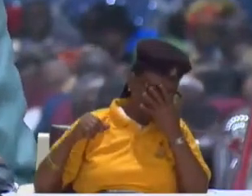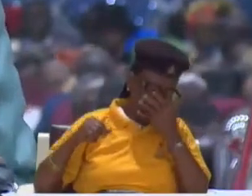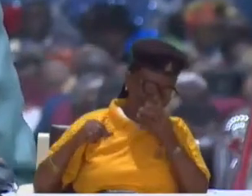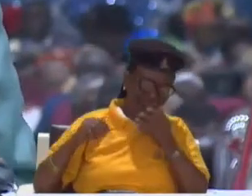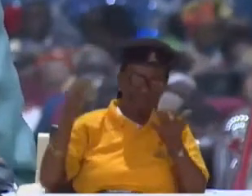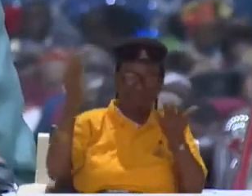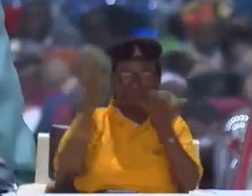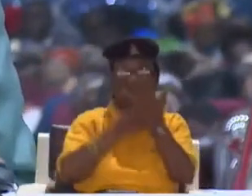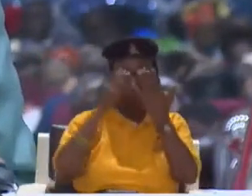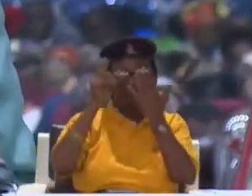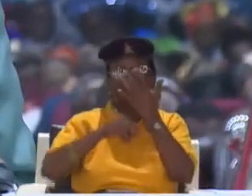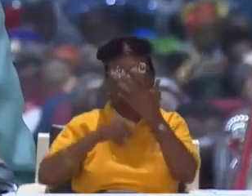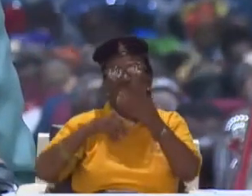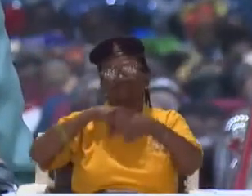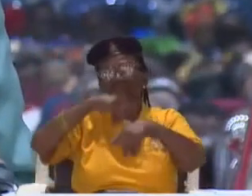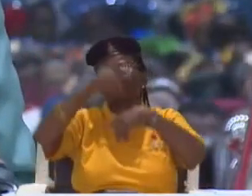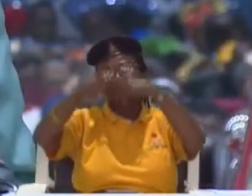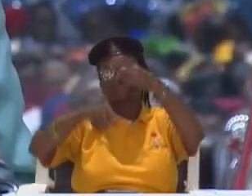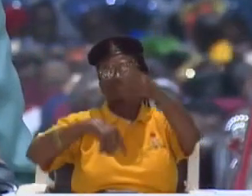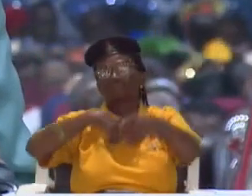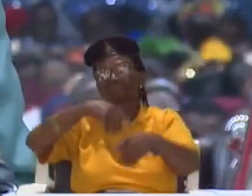Darkness go.